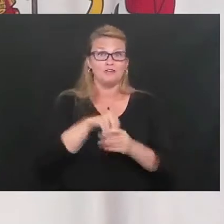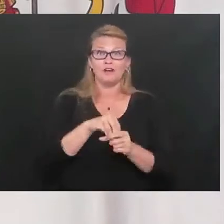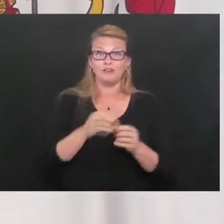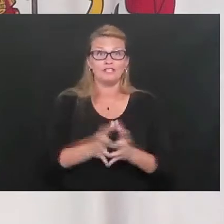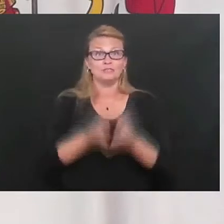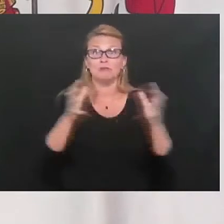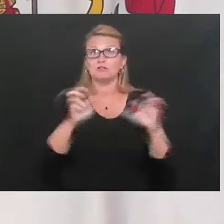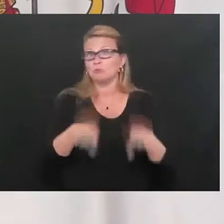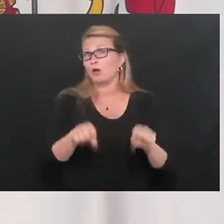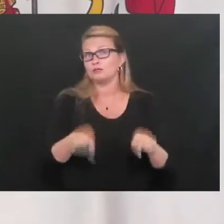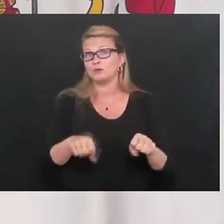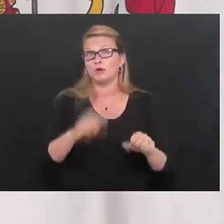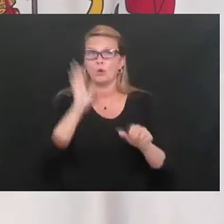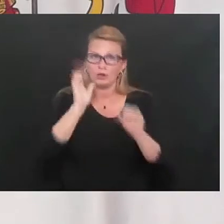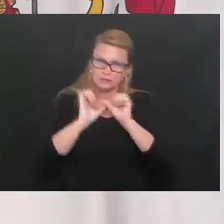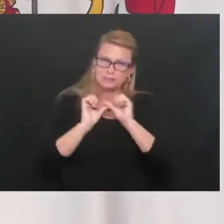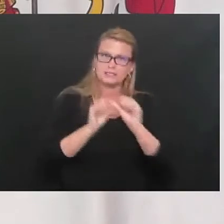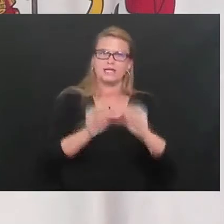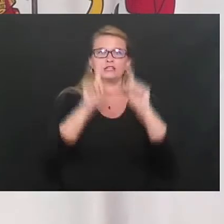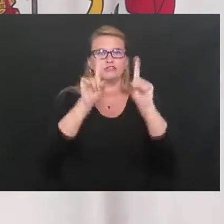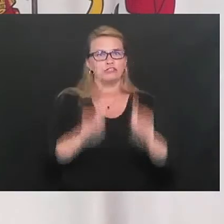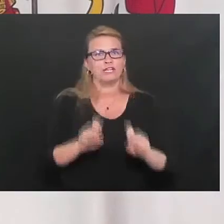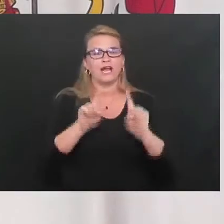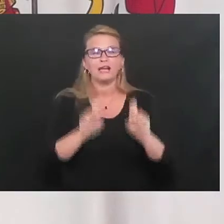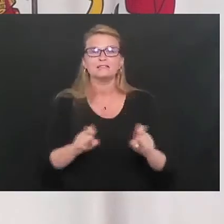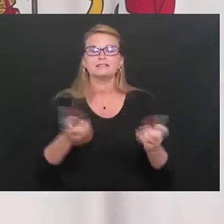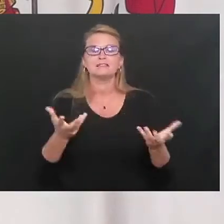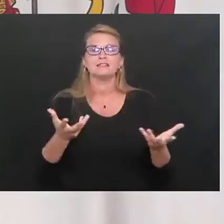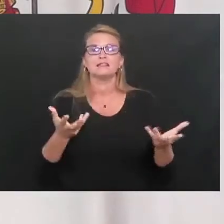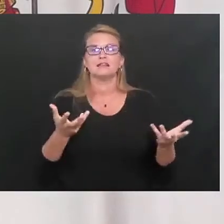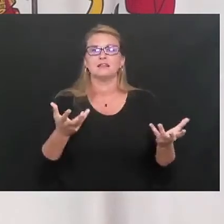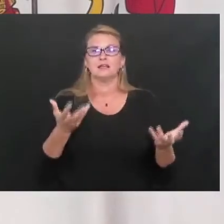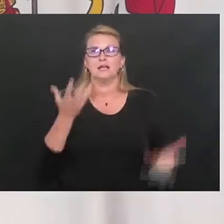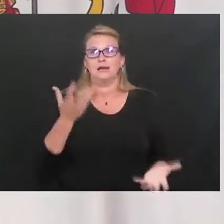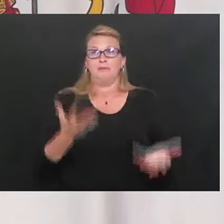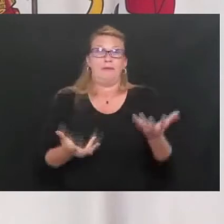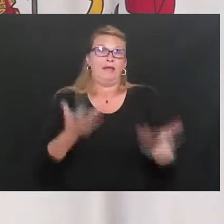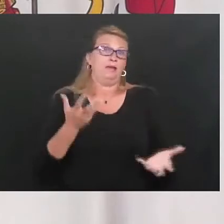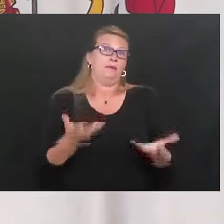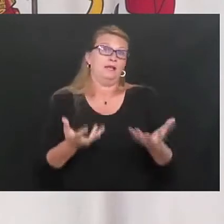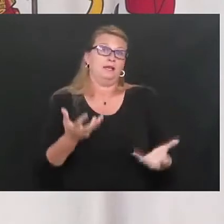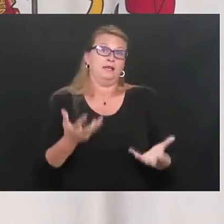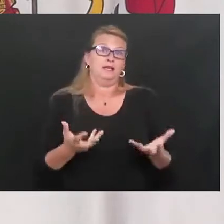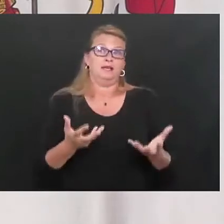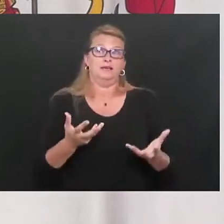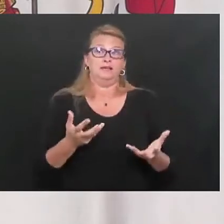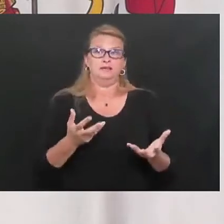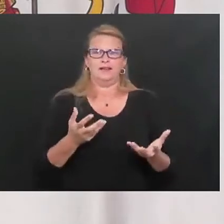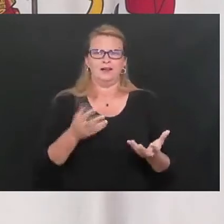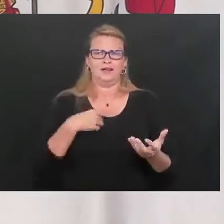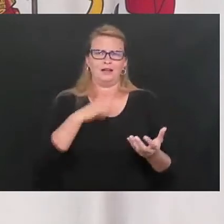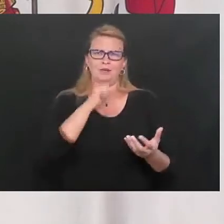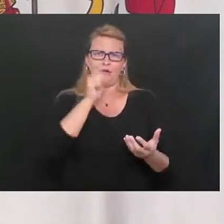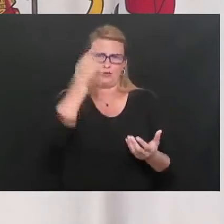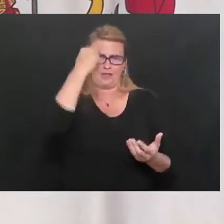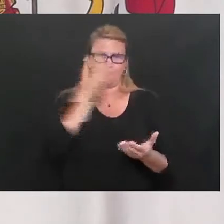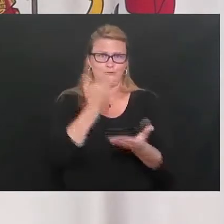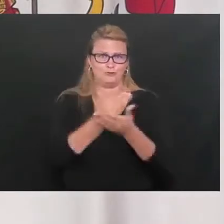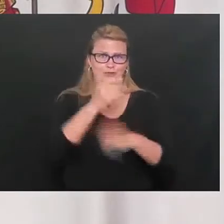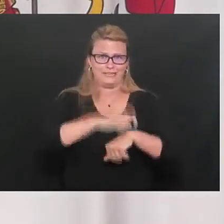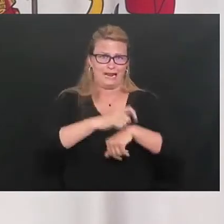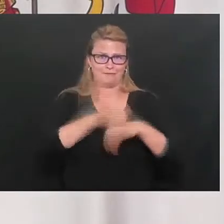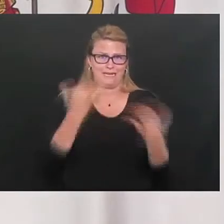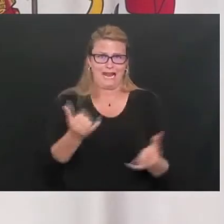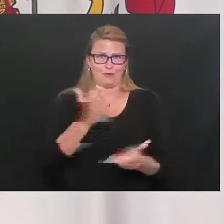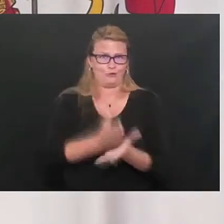We'll continue to test if we need to continue to test, and it'd surely be premature to stop that now.